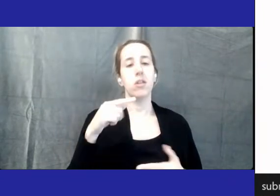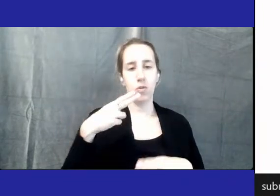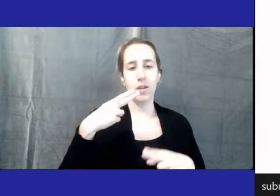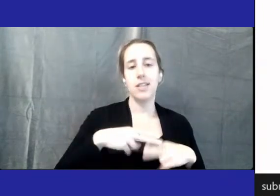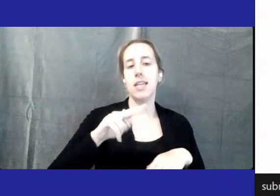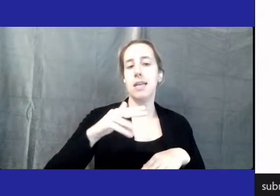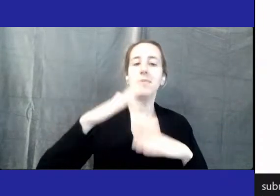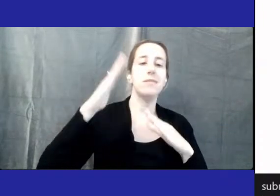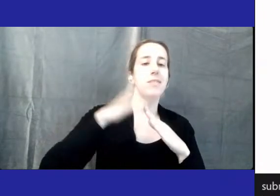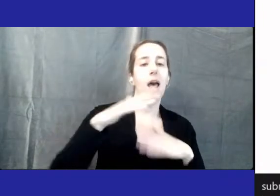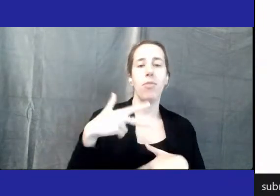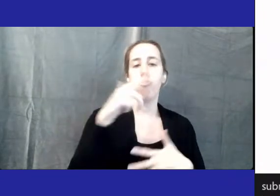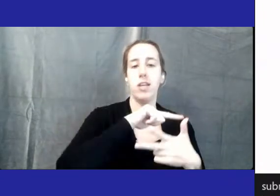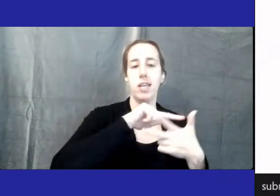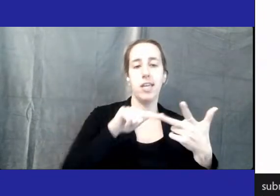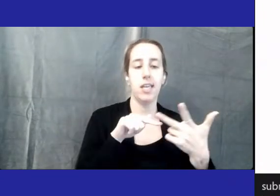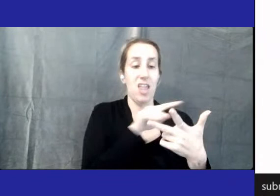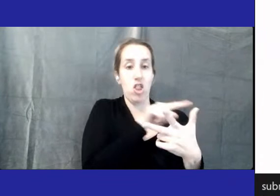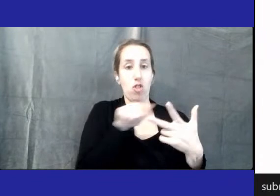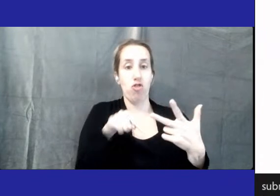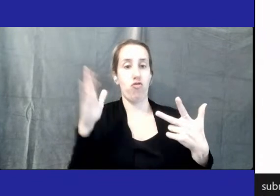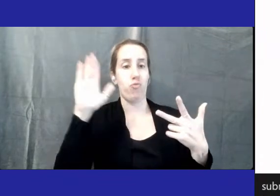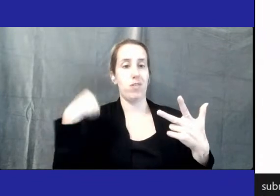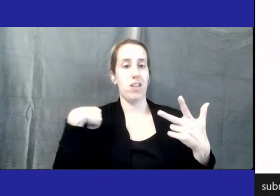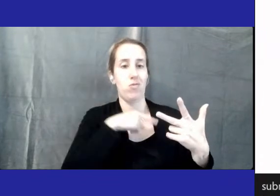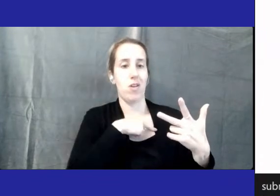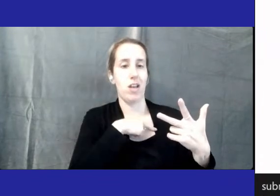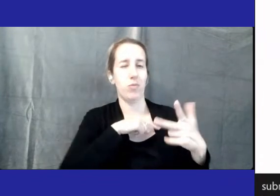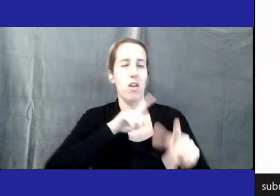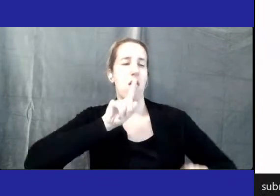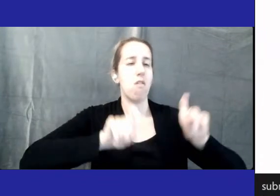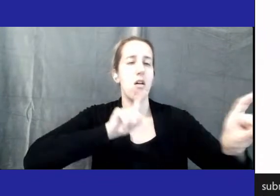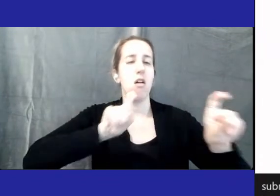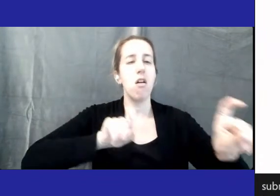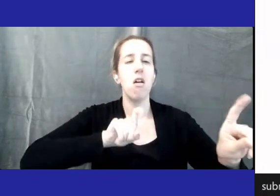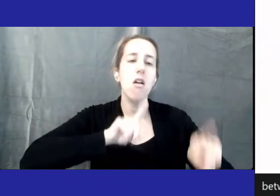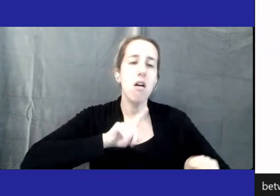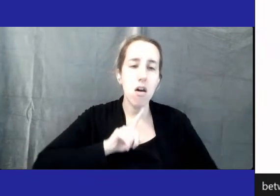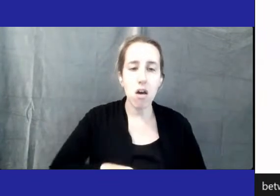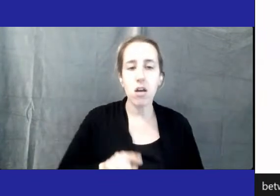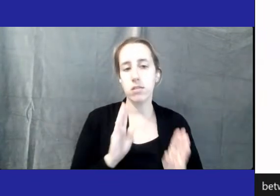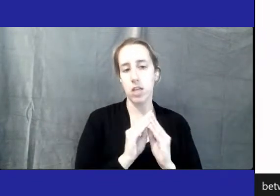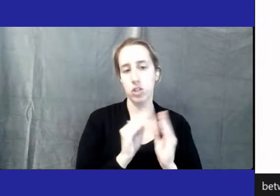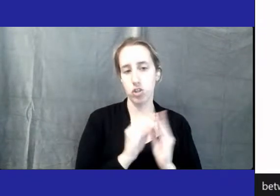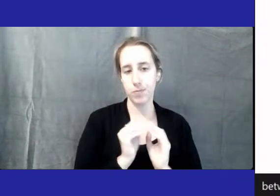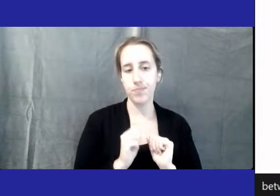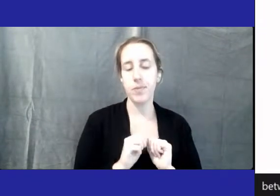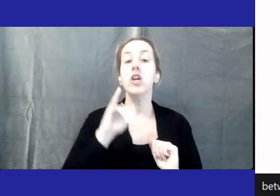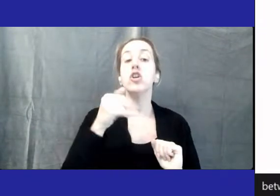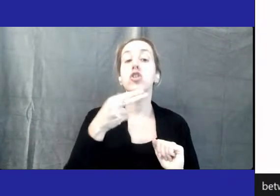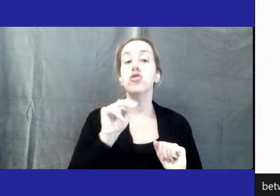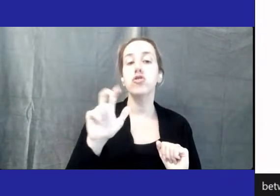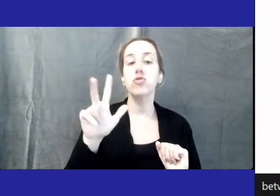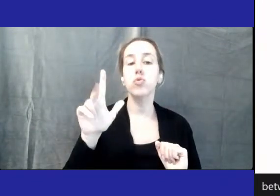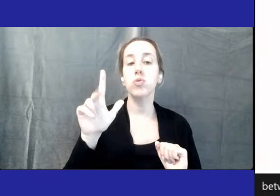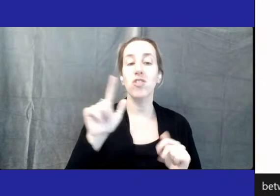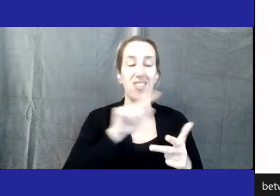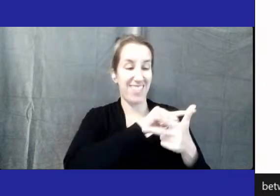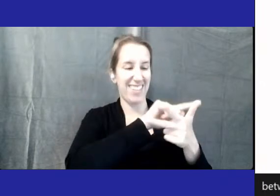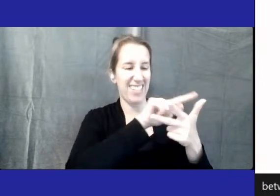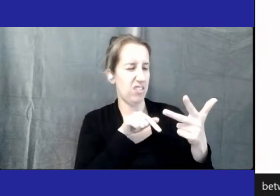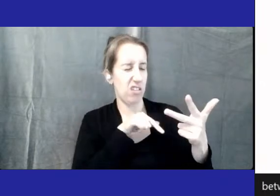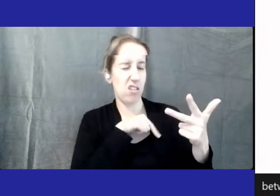firms presented to us, and we had a Q&A session. And on the 23rd, we selected from those top 3,